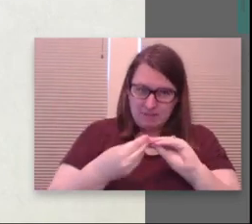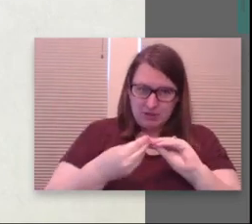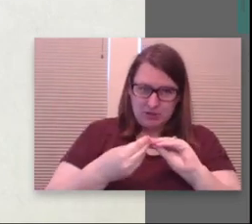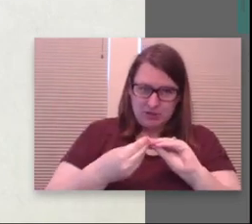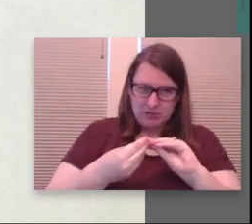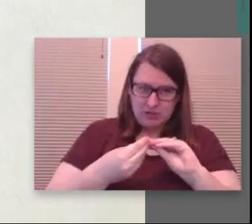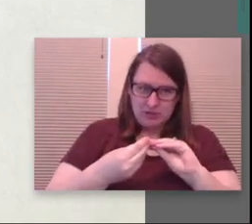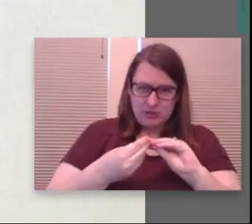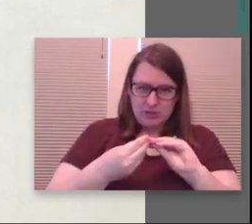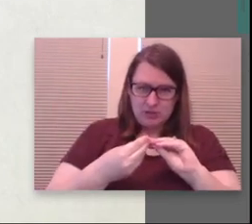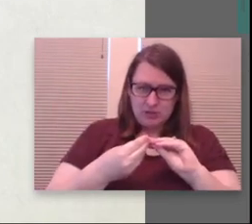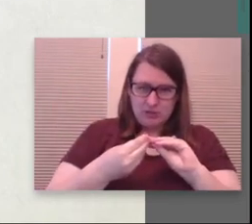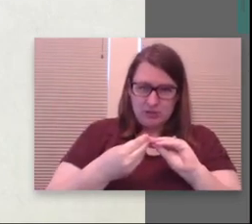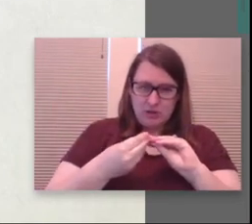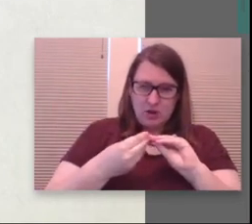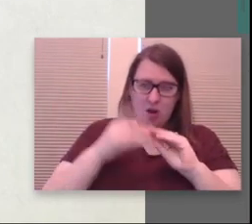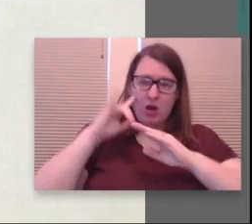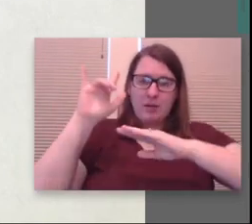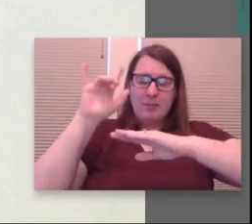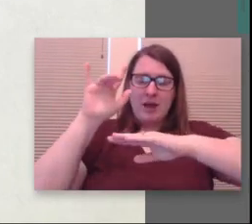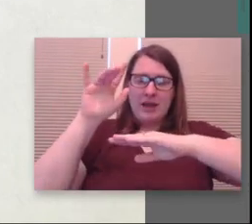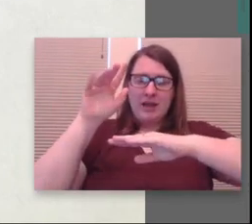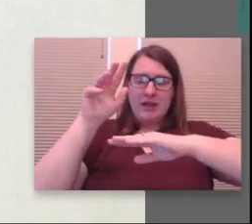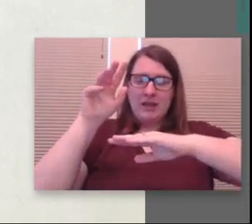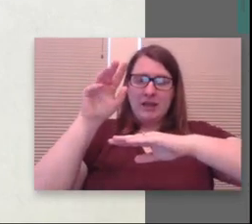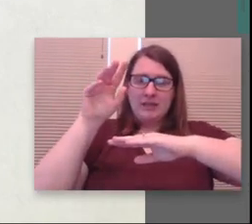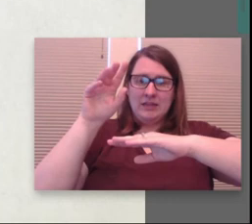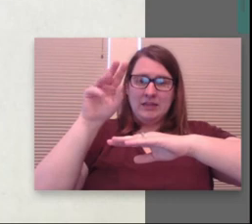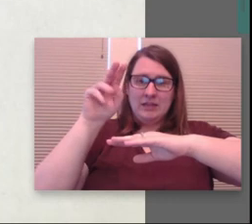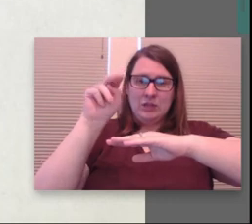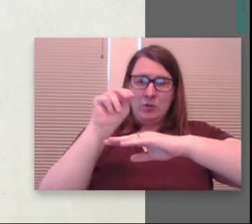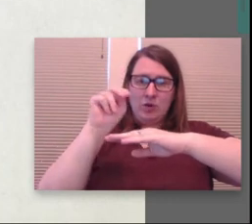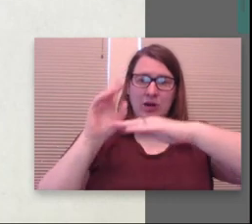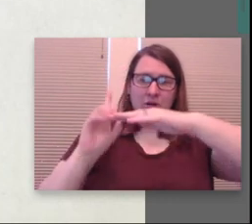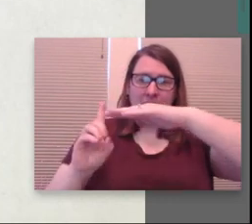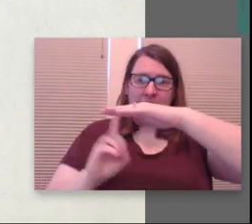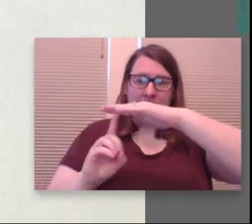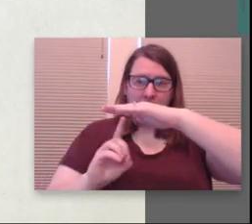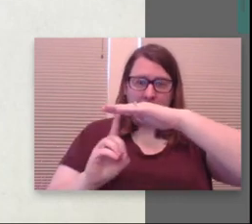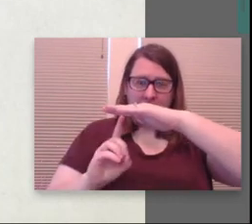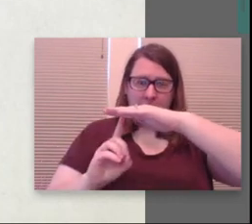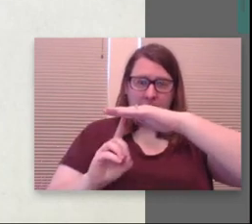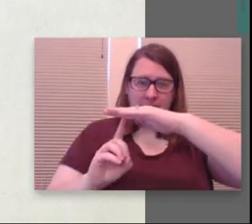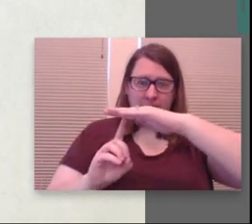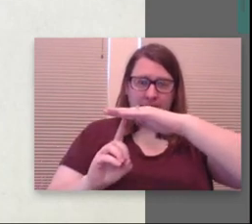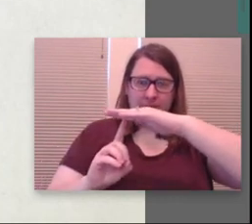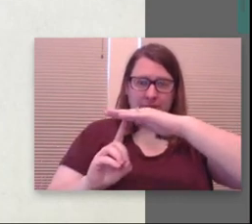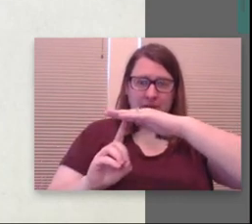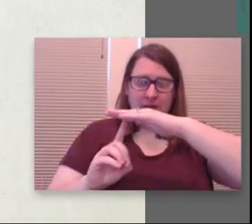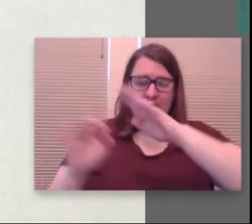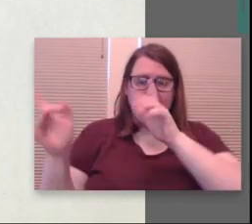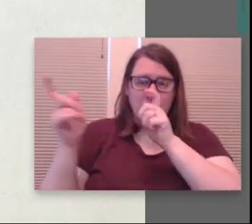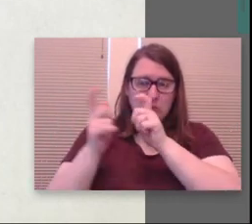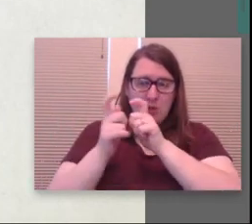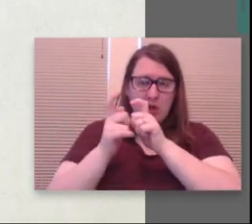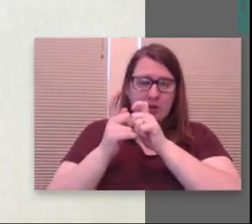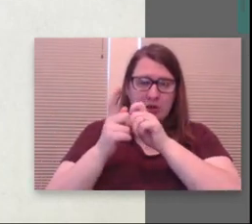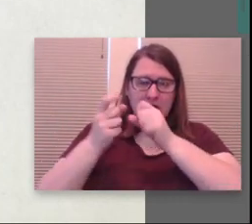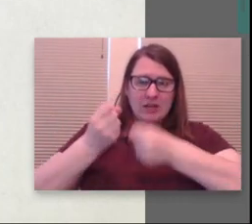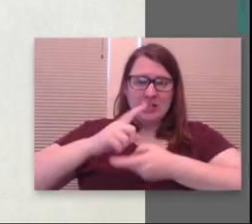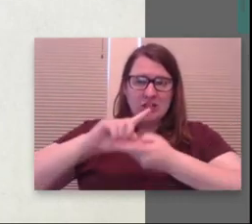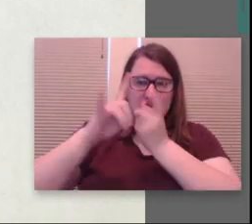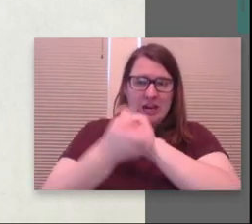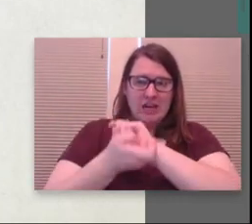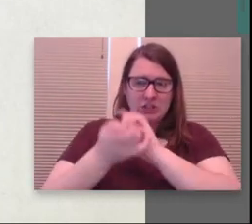smaller numbers on my numerator and my denominator that are